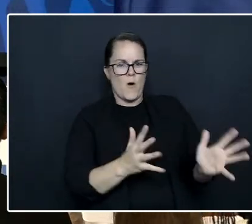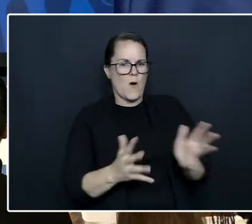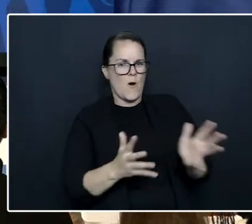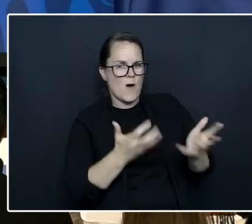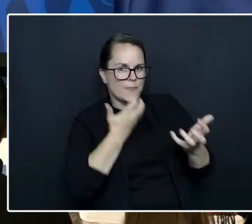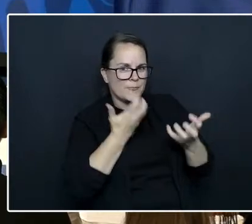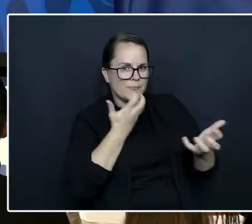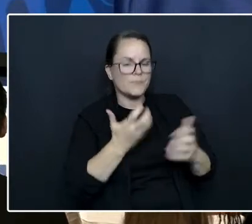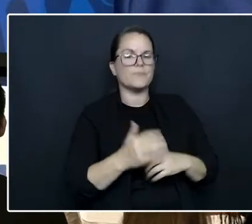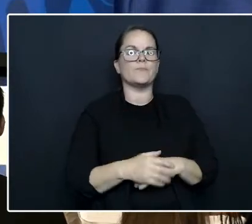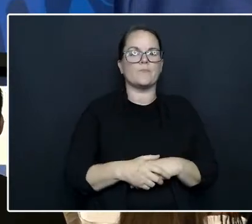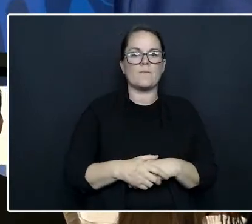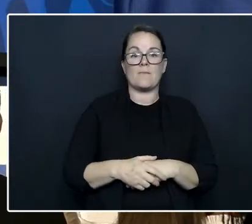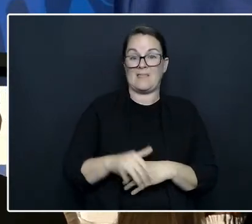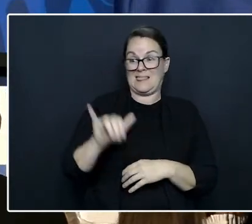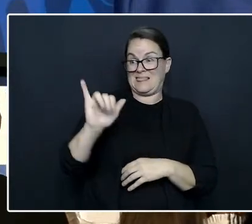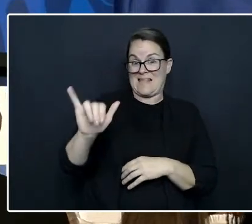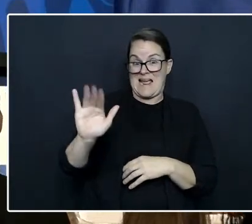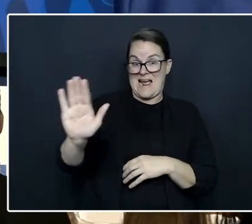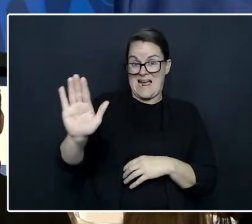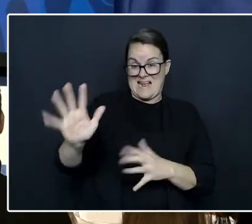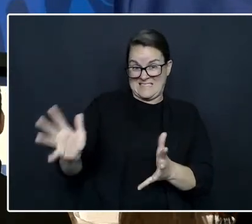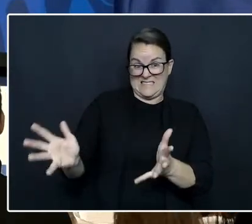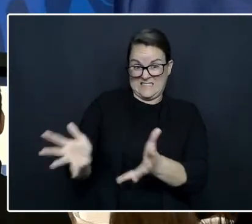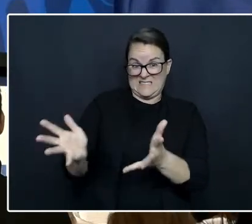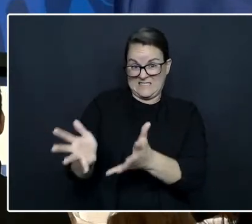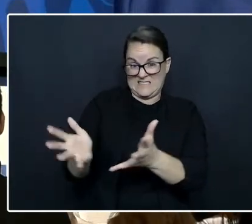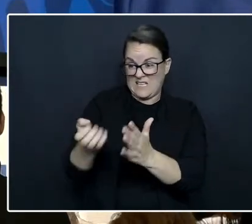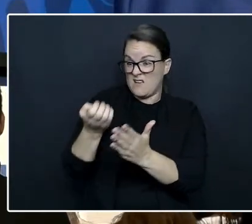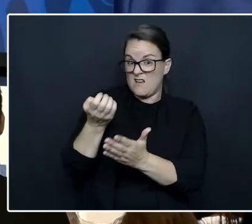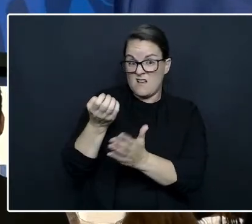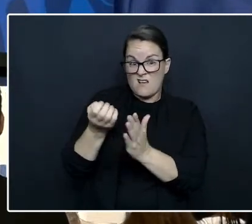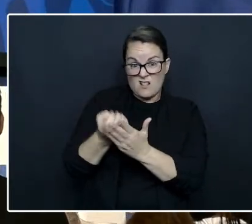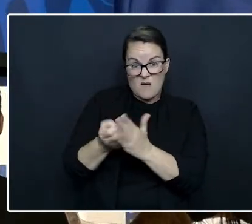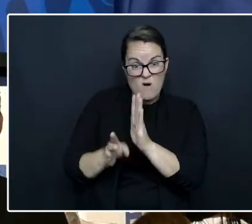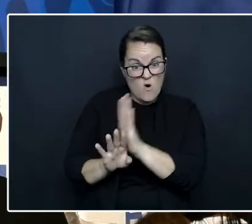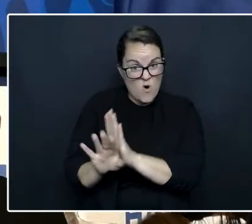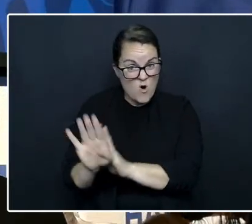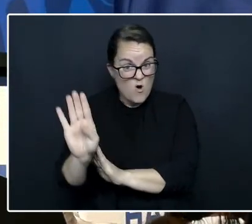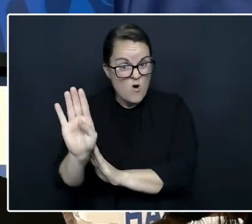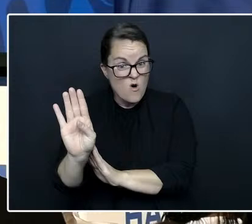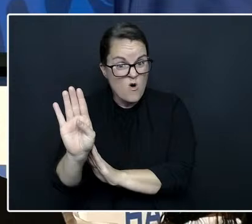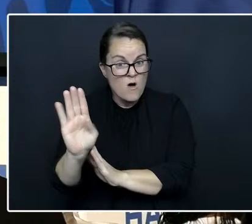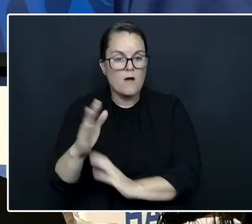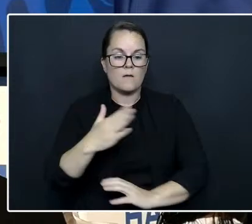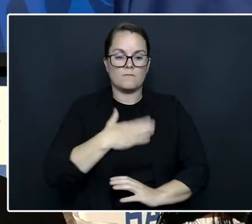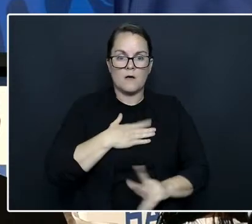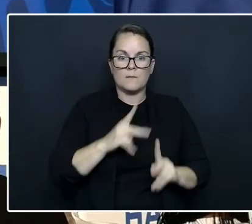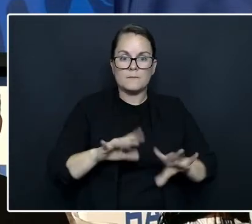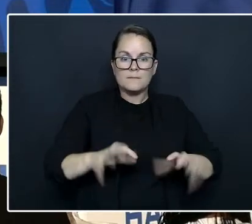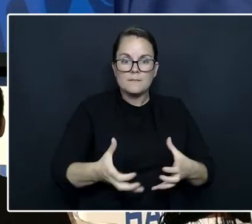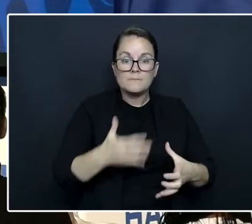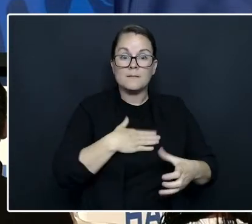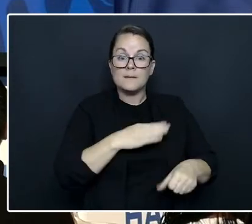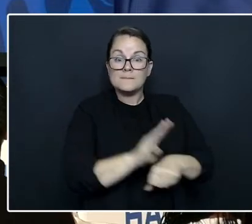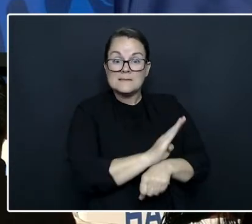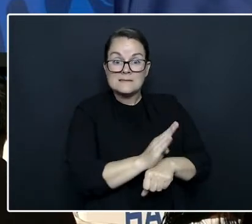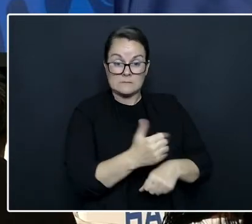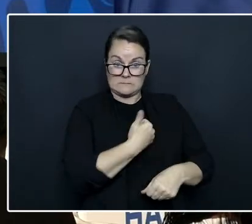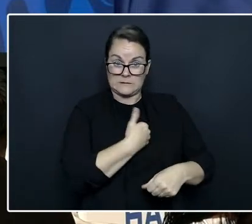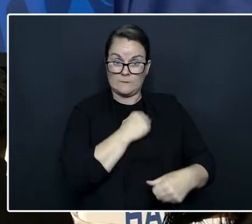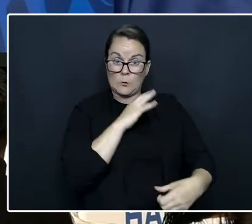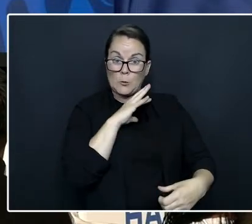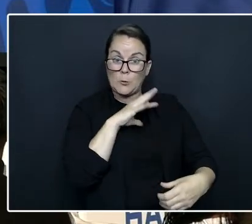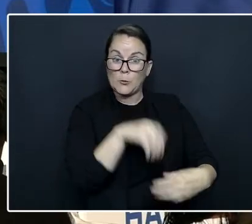because of that, my people, my business, and myself were able to